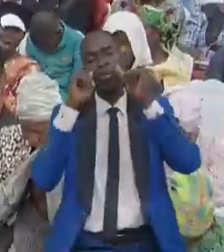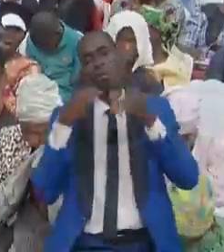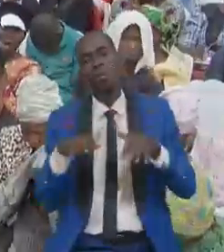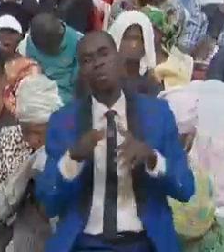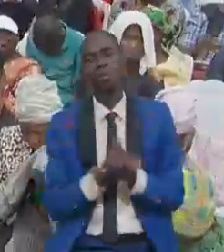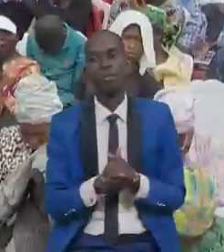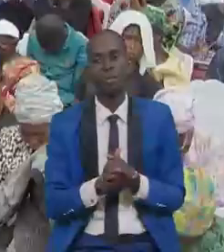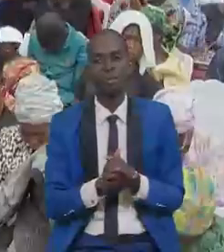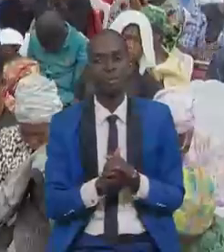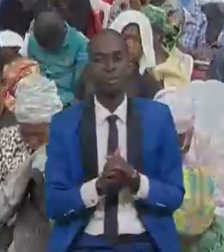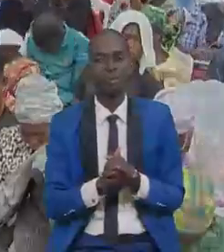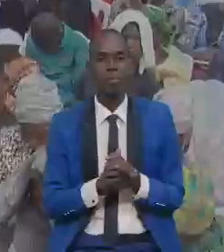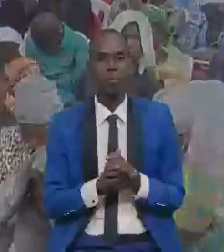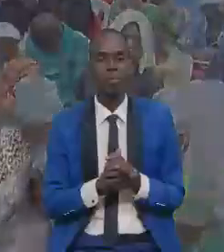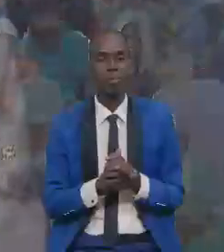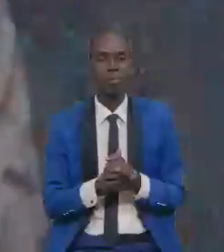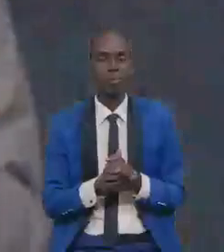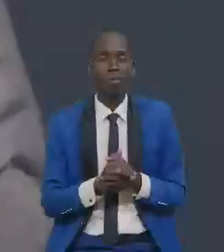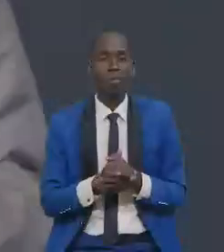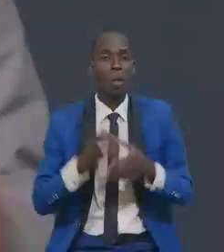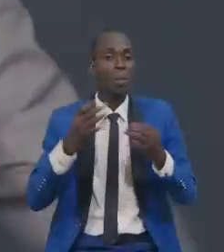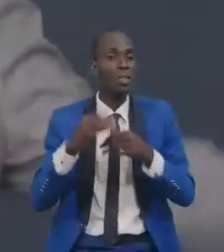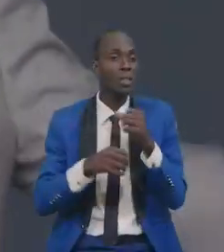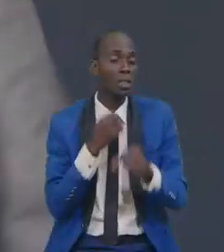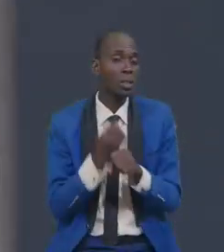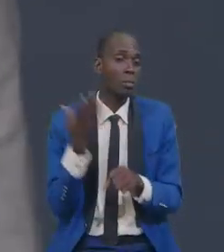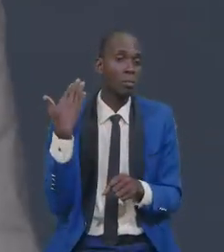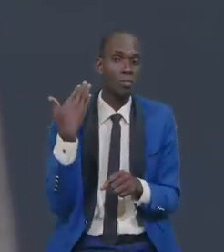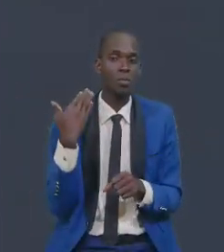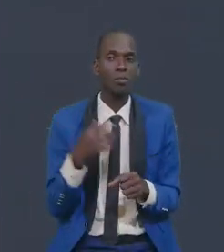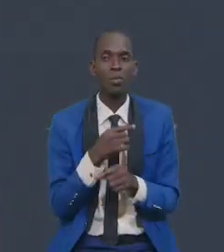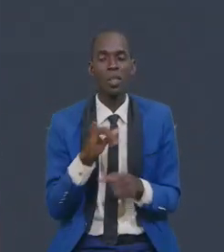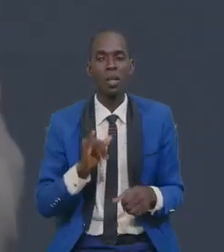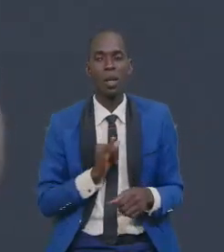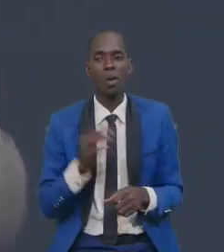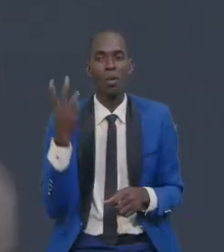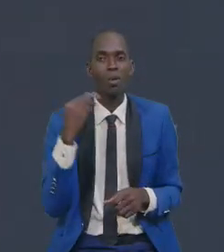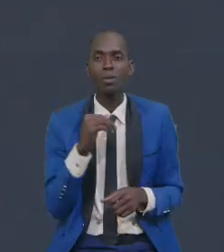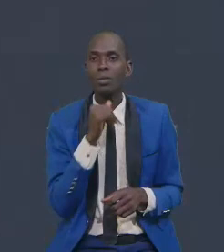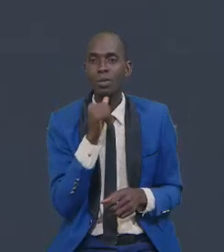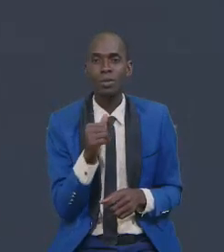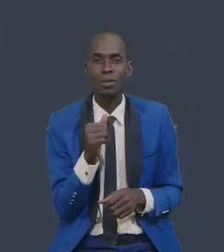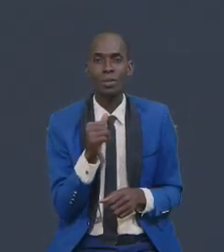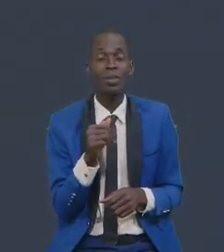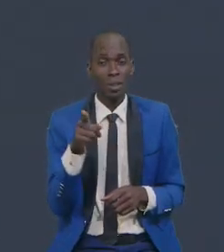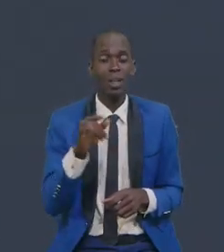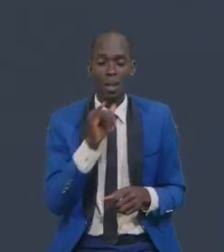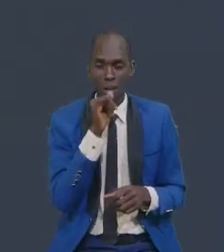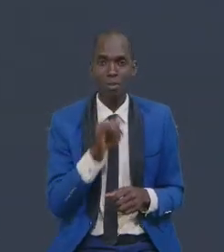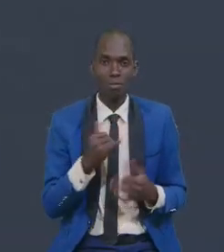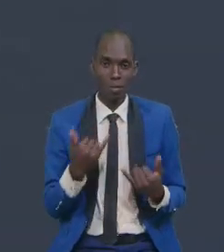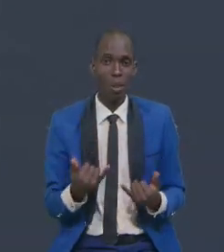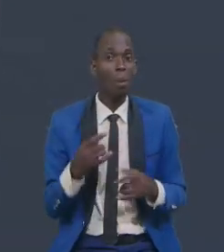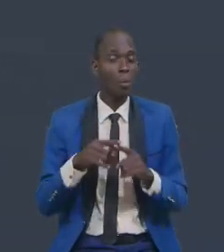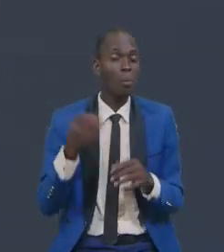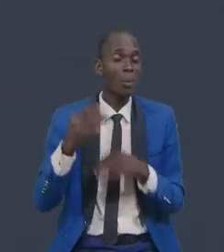You know, many years ago when I, you know, was not like I am now, many, many years ago,